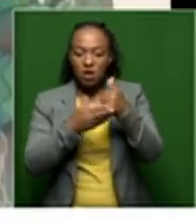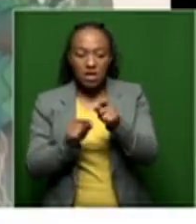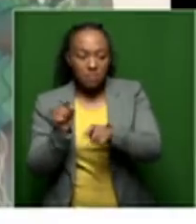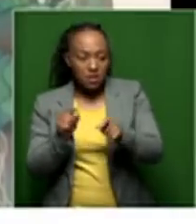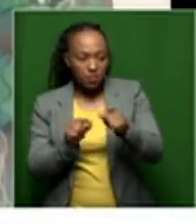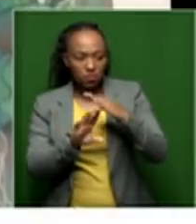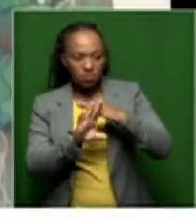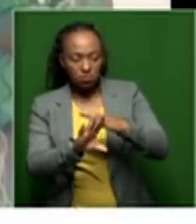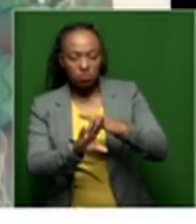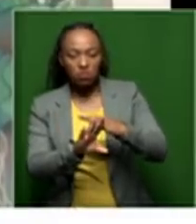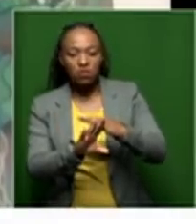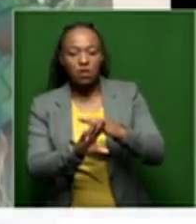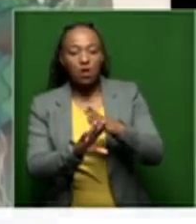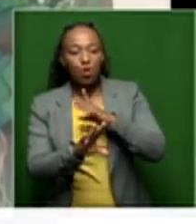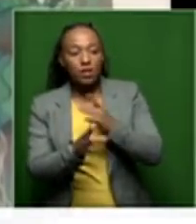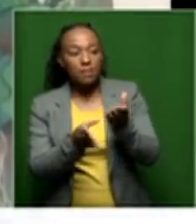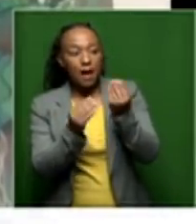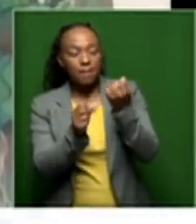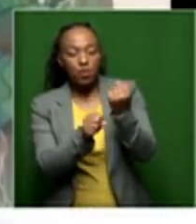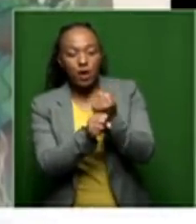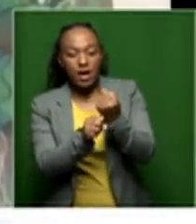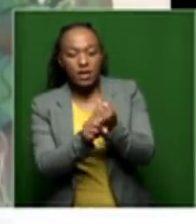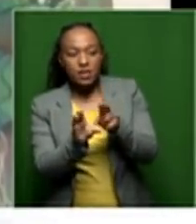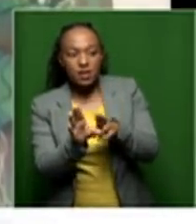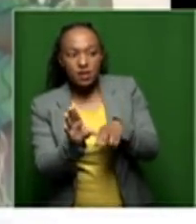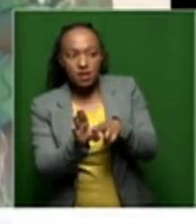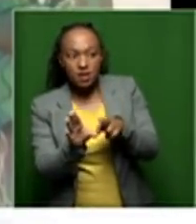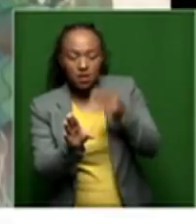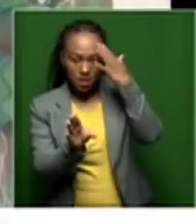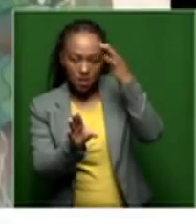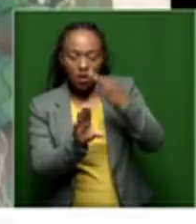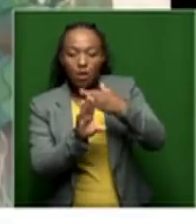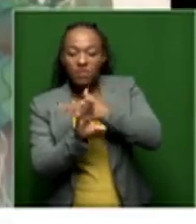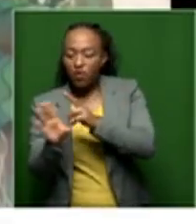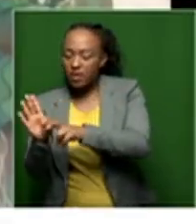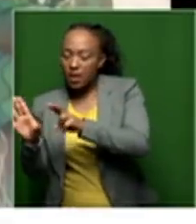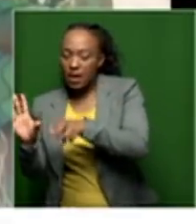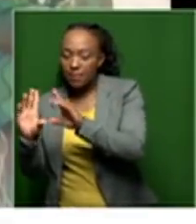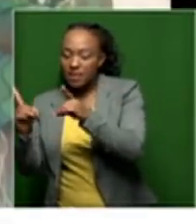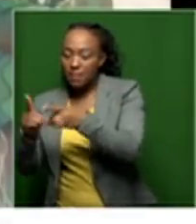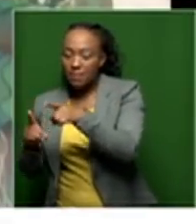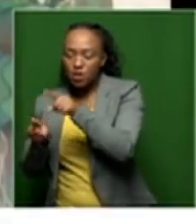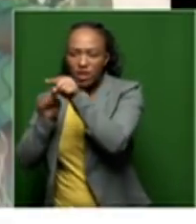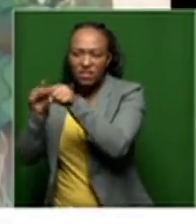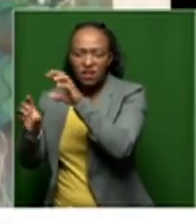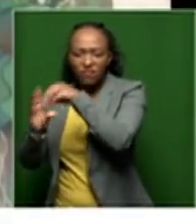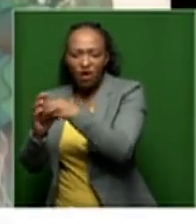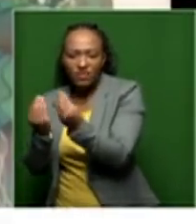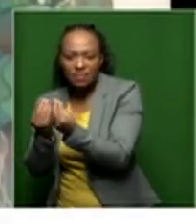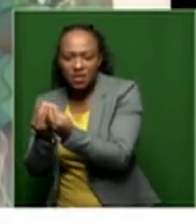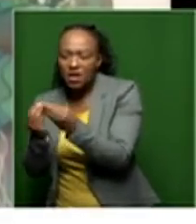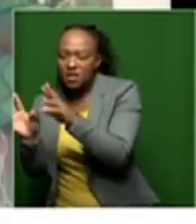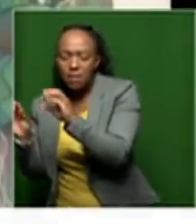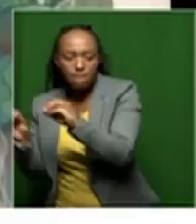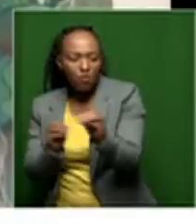people from actually getting employment in the state if they've left one department with allegations that are unresolved.